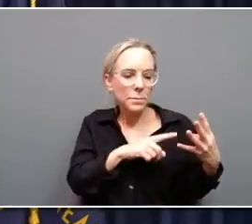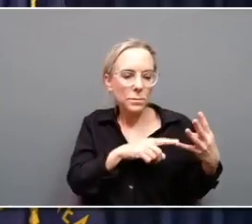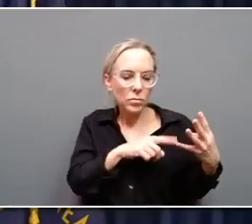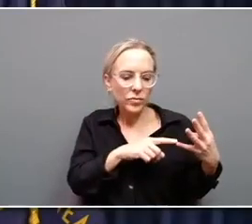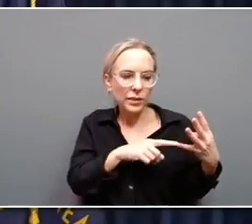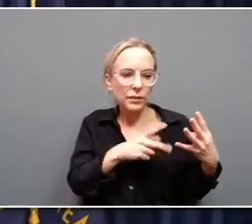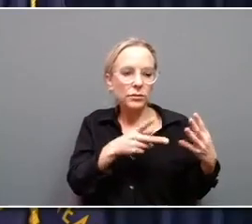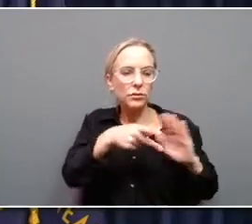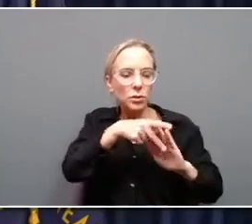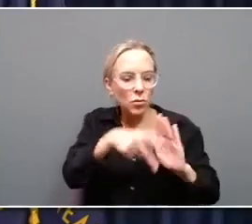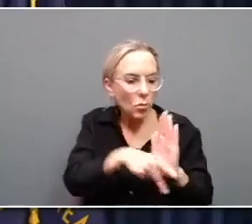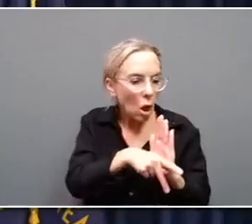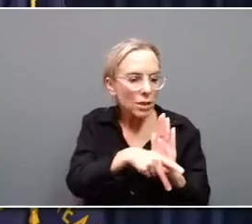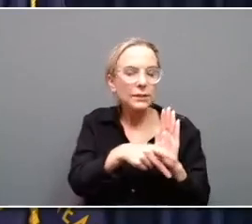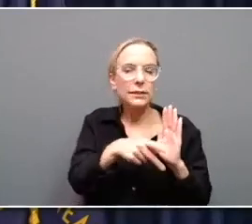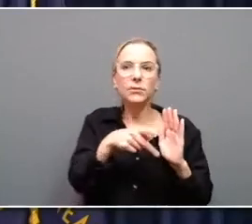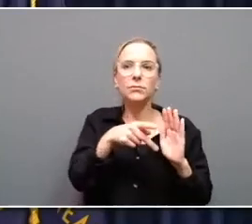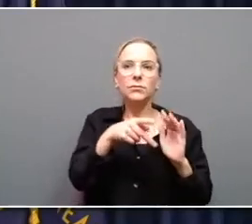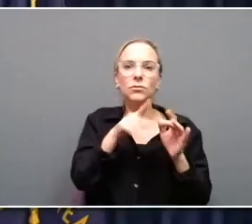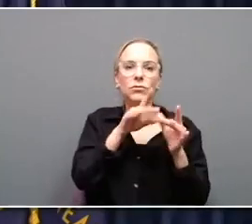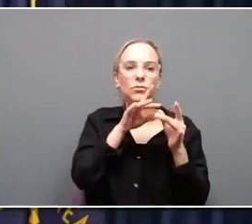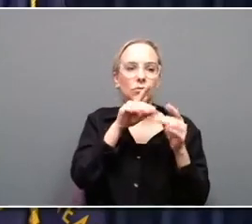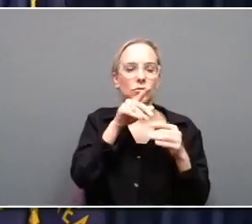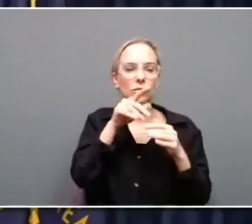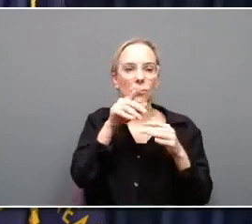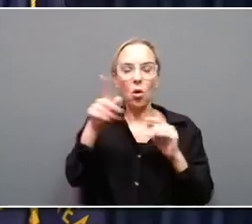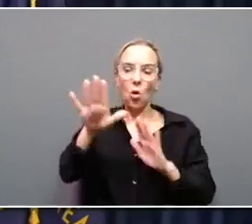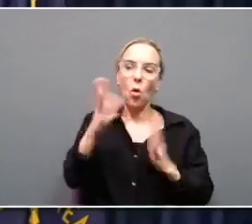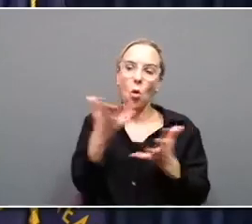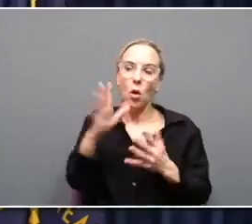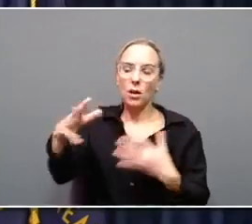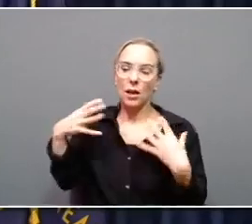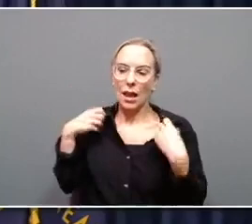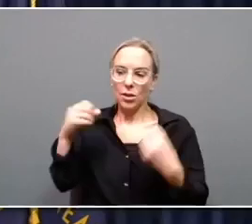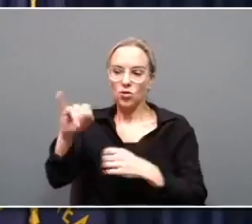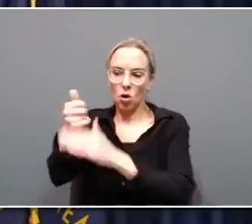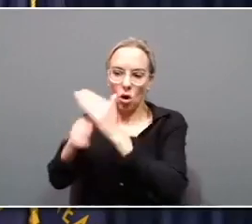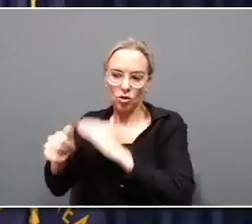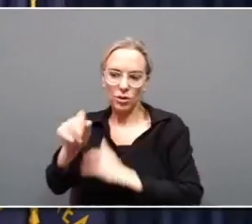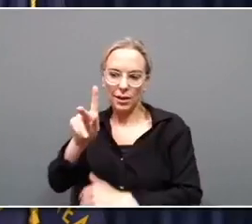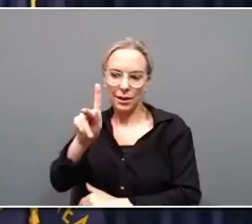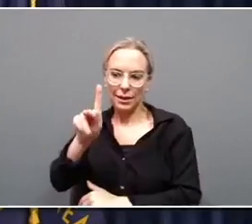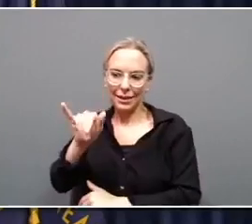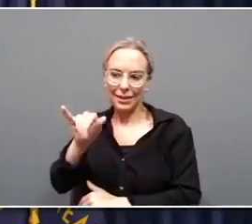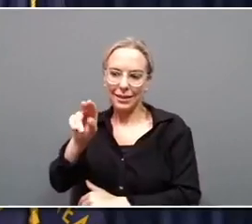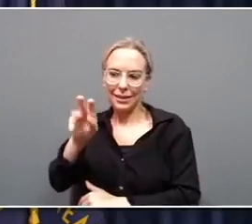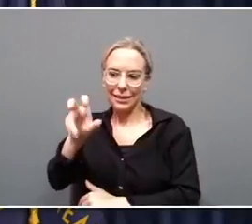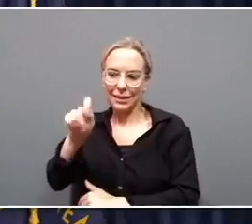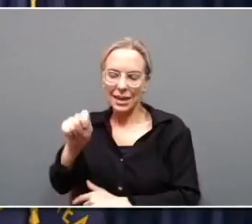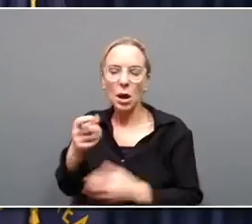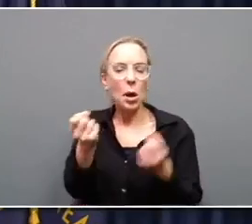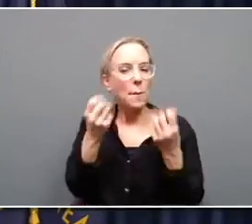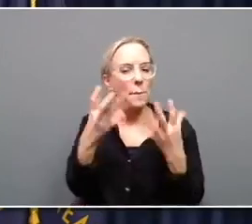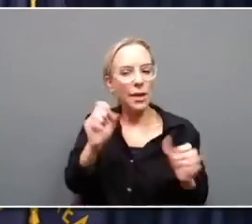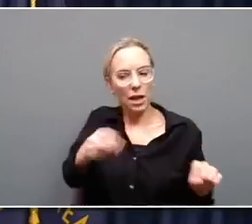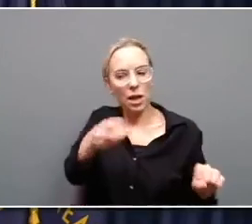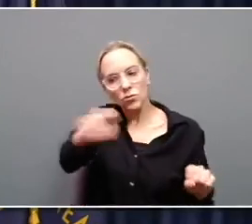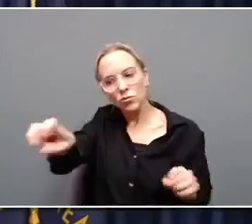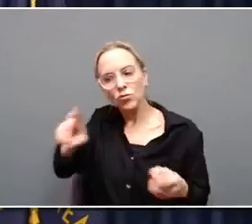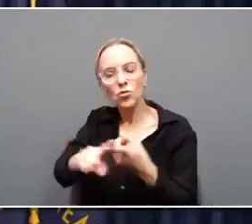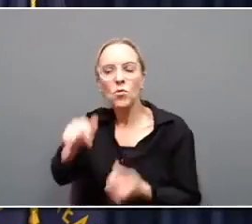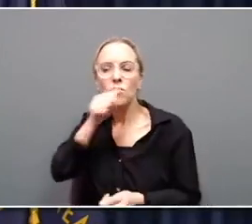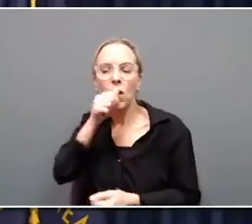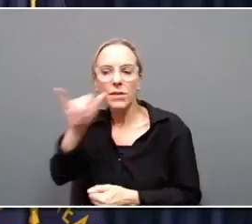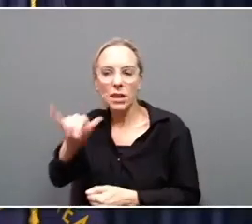policy that you can get on Connect. Many have actually gone into new jobs and have private insurance. But the thing we need the